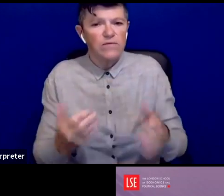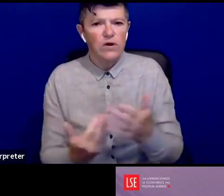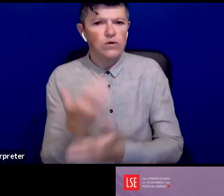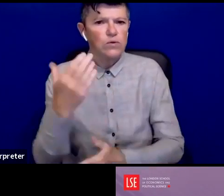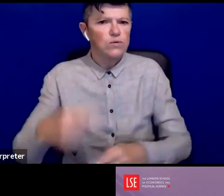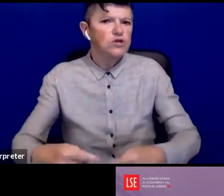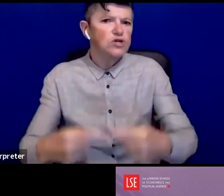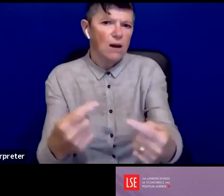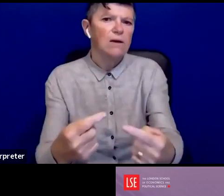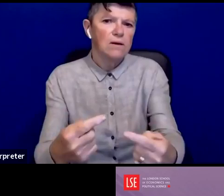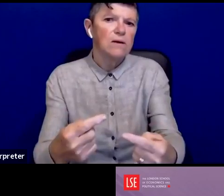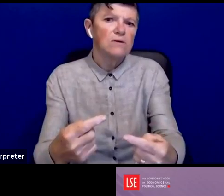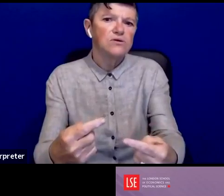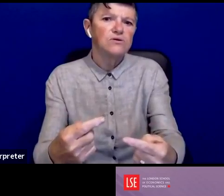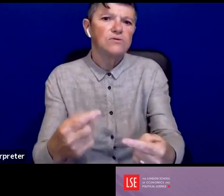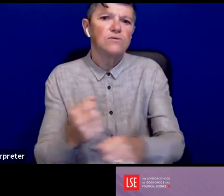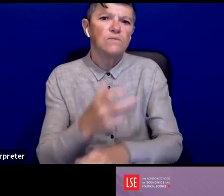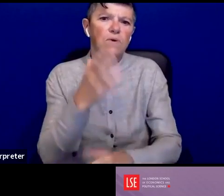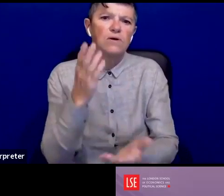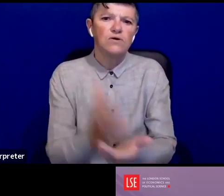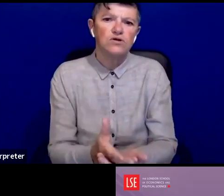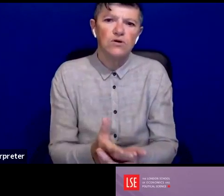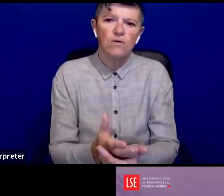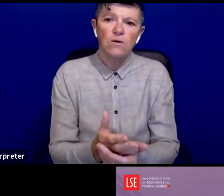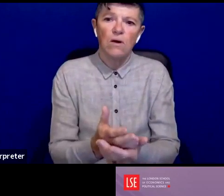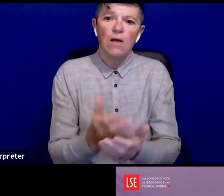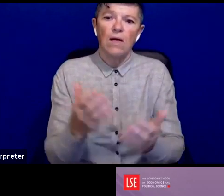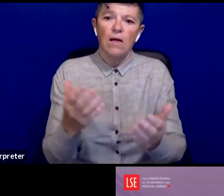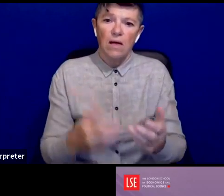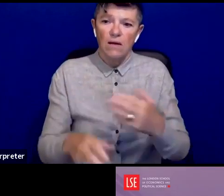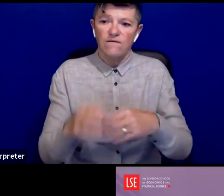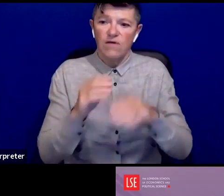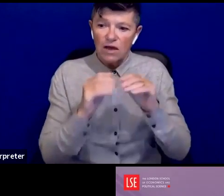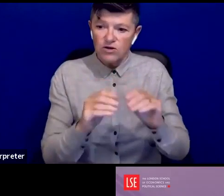make sure that what we made progress in the educational